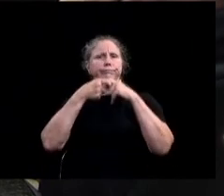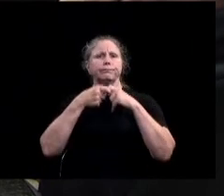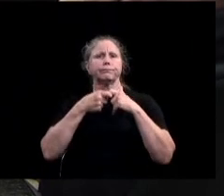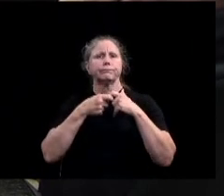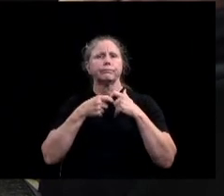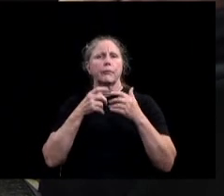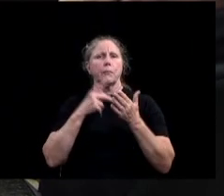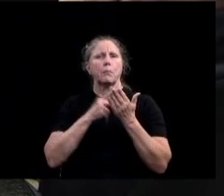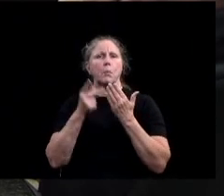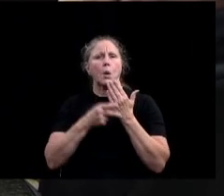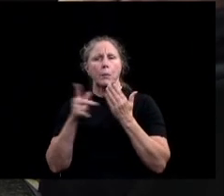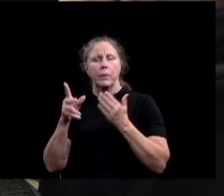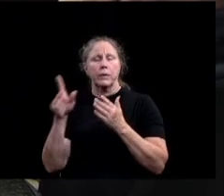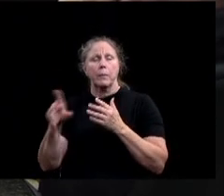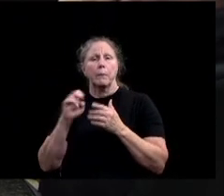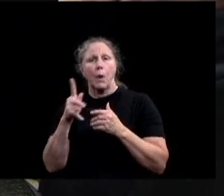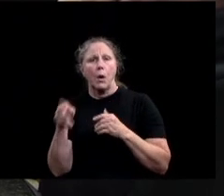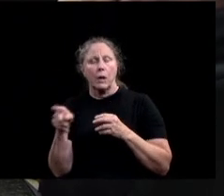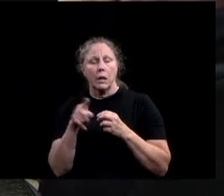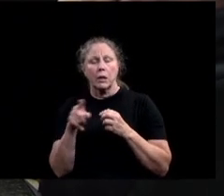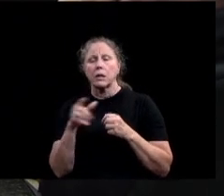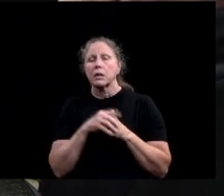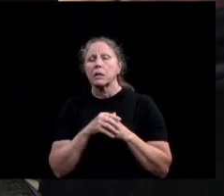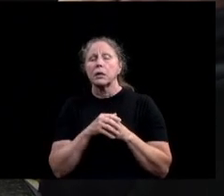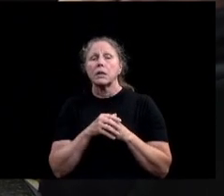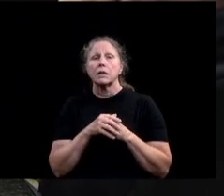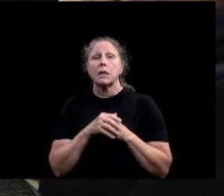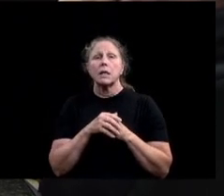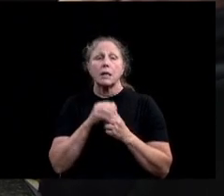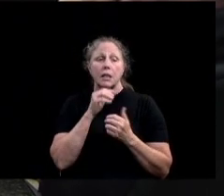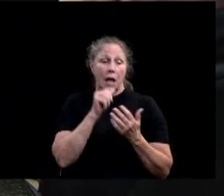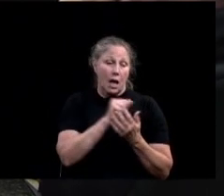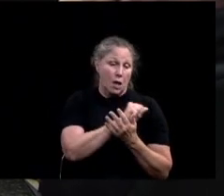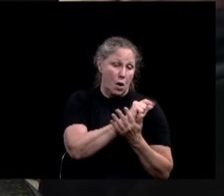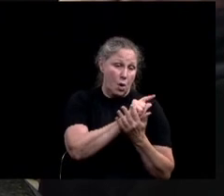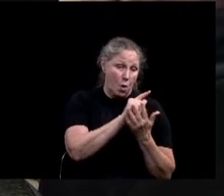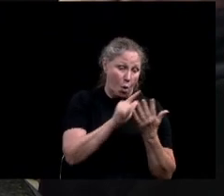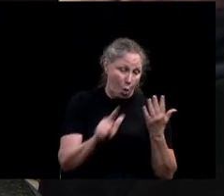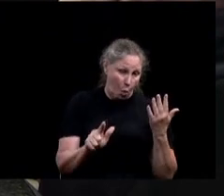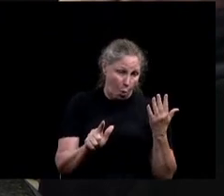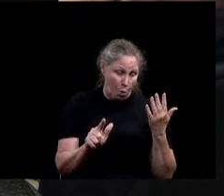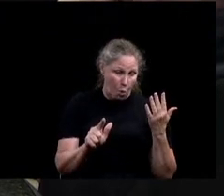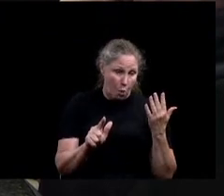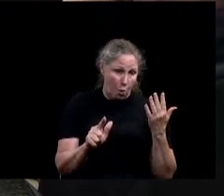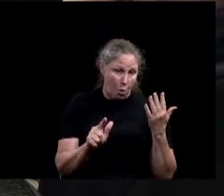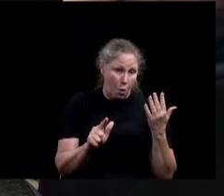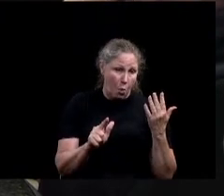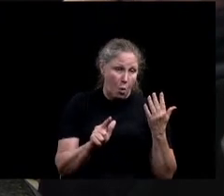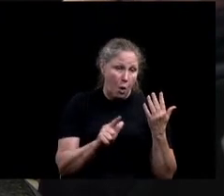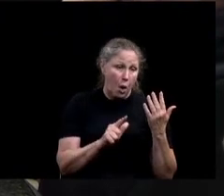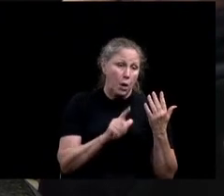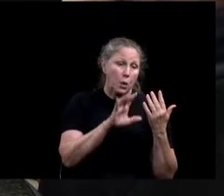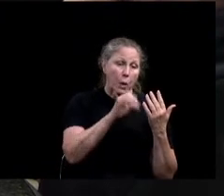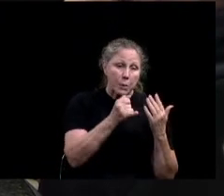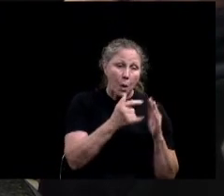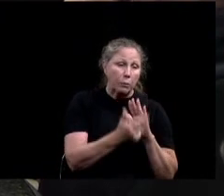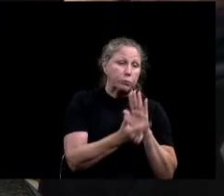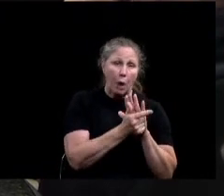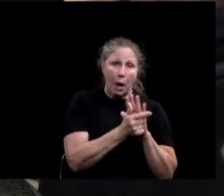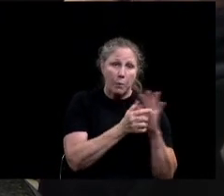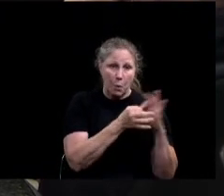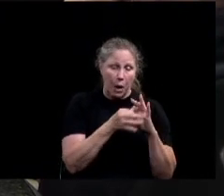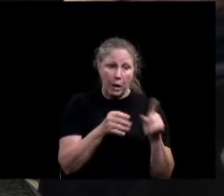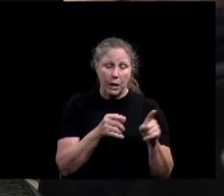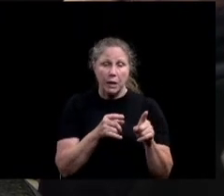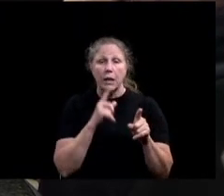of these issues that are criminal justice or crime related can be solved by police. There are a lot of these